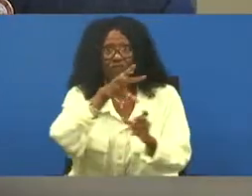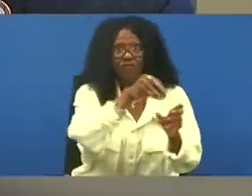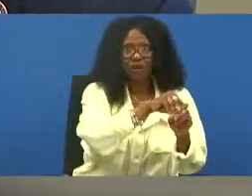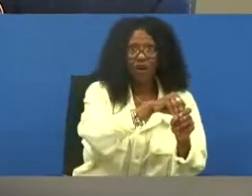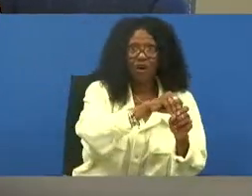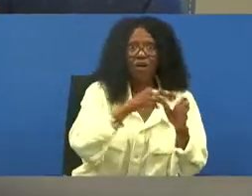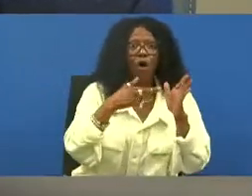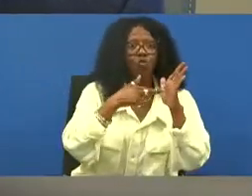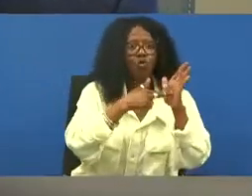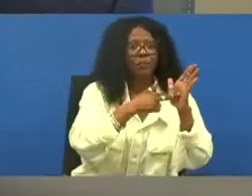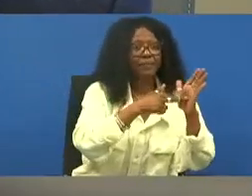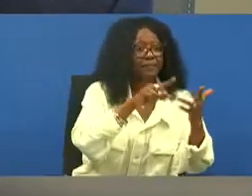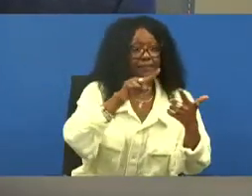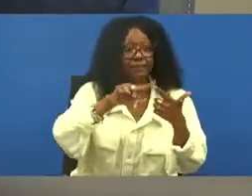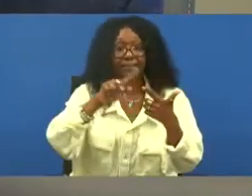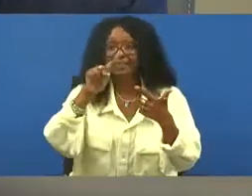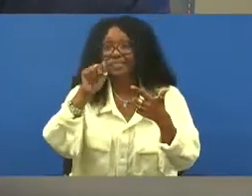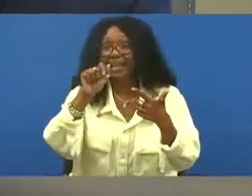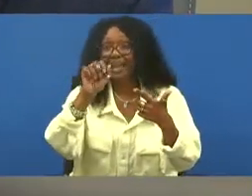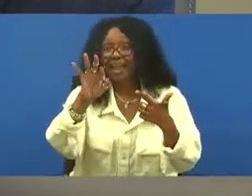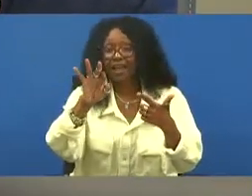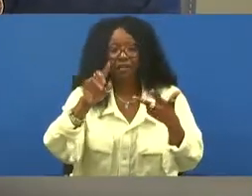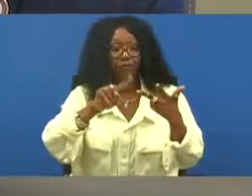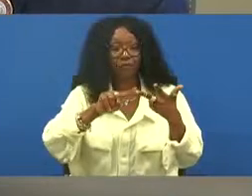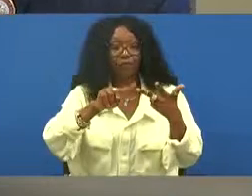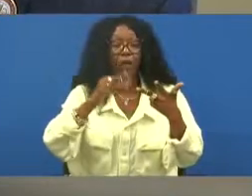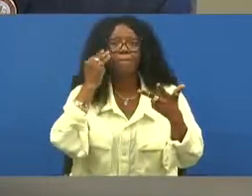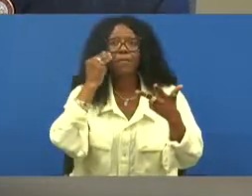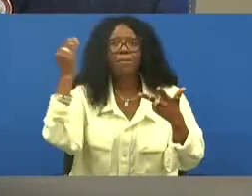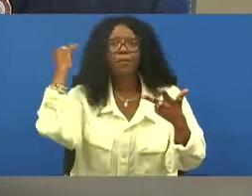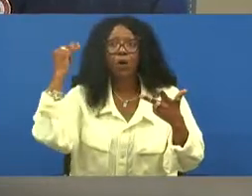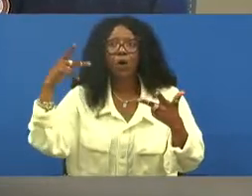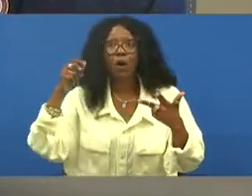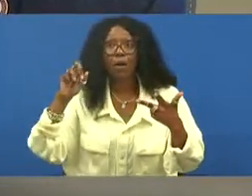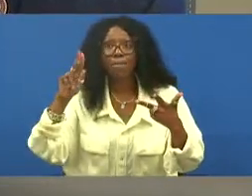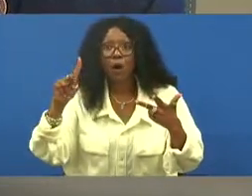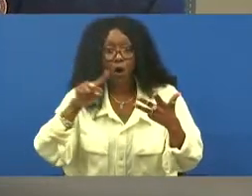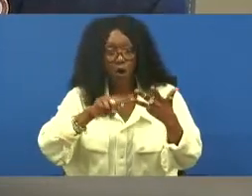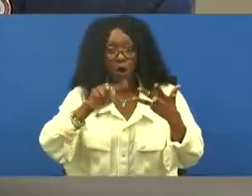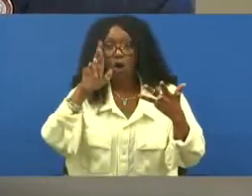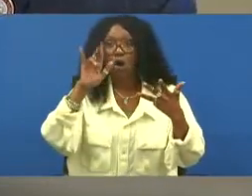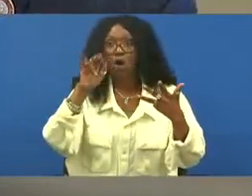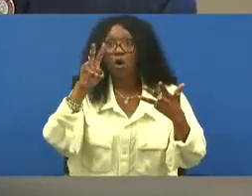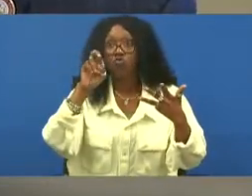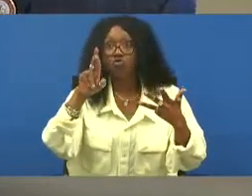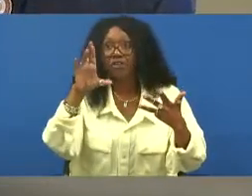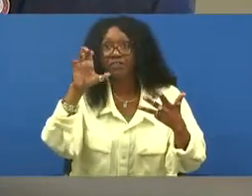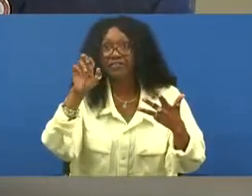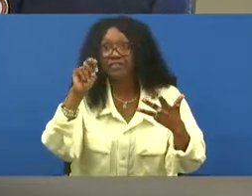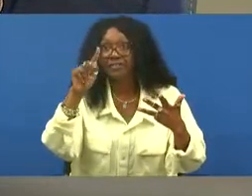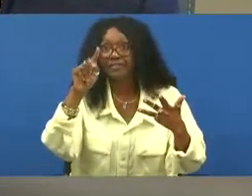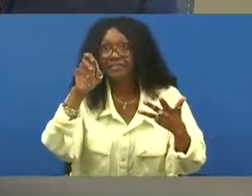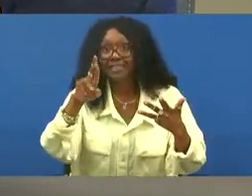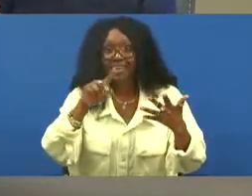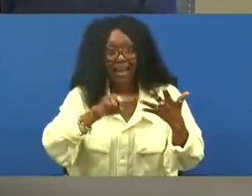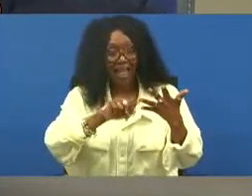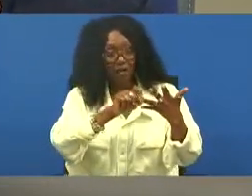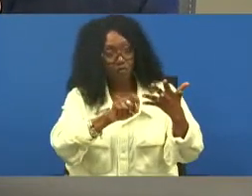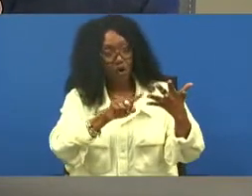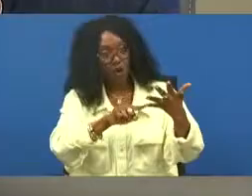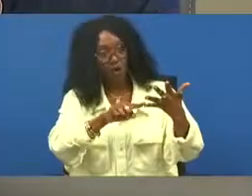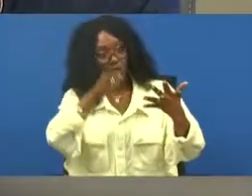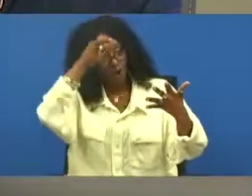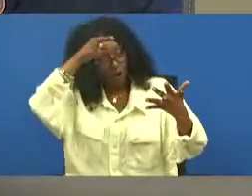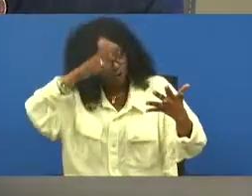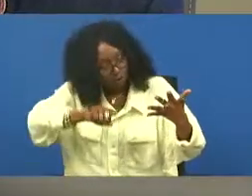representing TAF, was representing Memorial Park and representing the River Center, and wrote the agreement and turned it into the City Parish